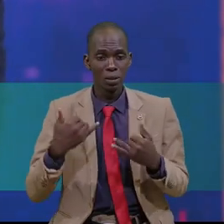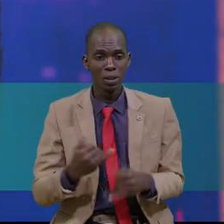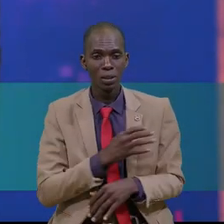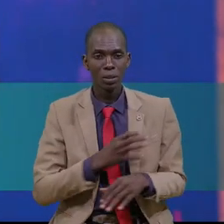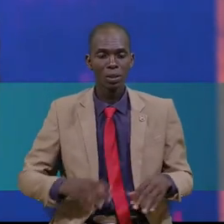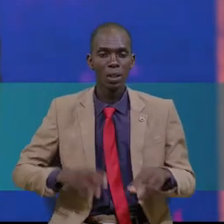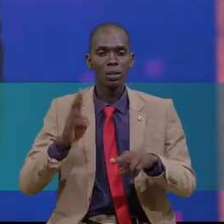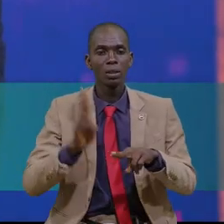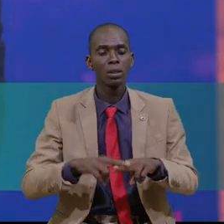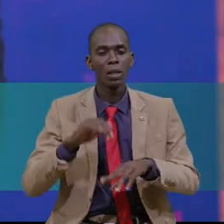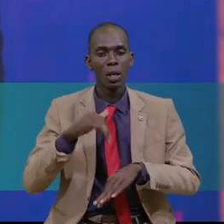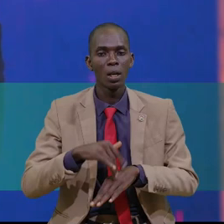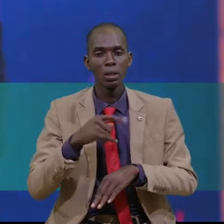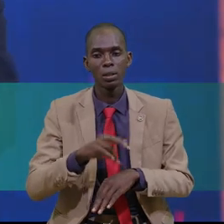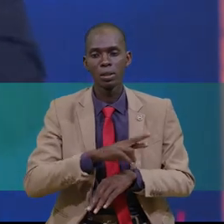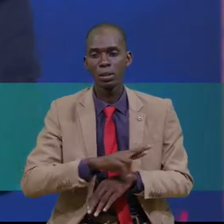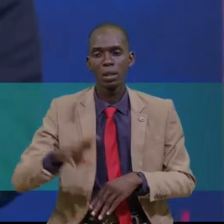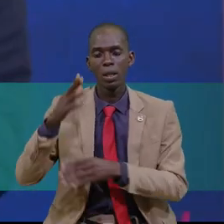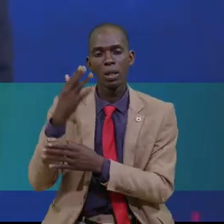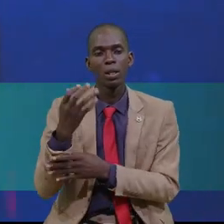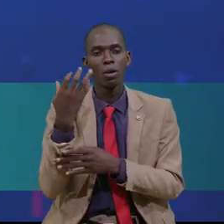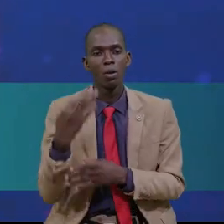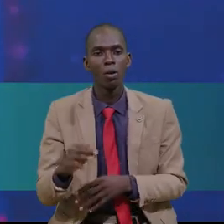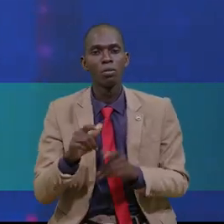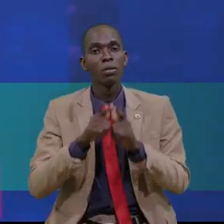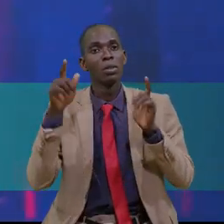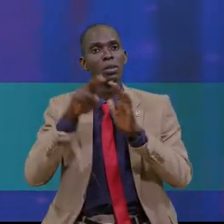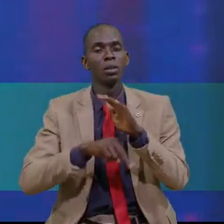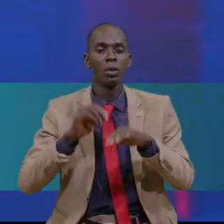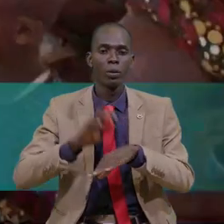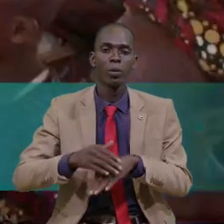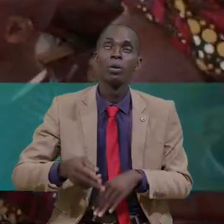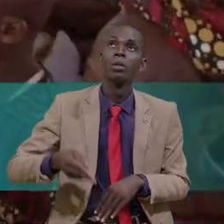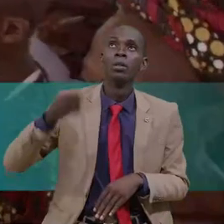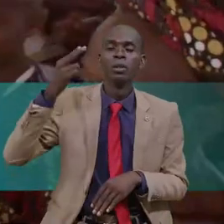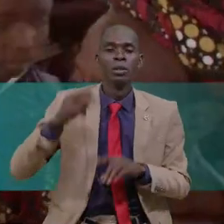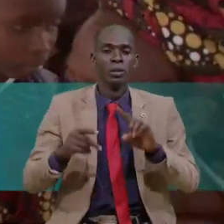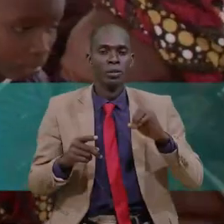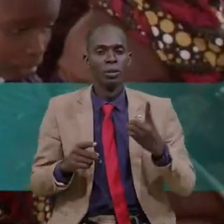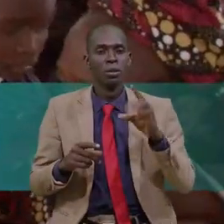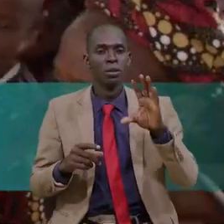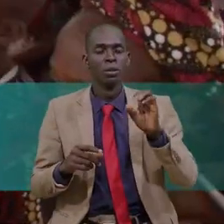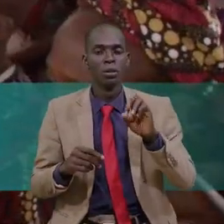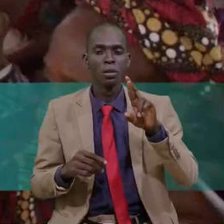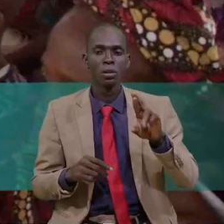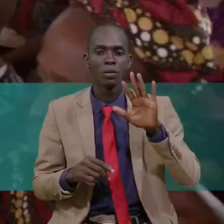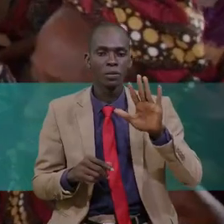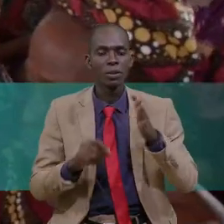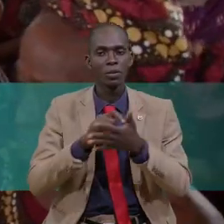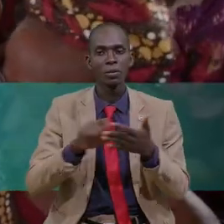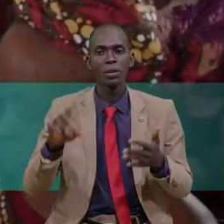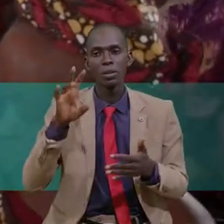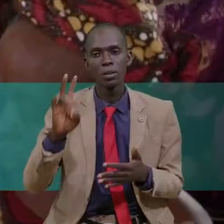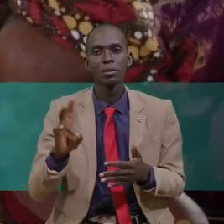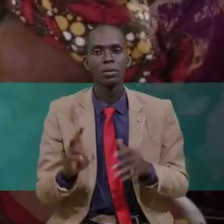of majesty on high. Look at 1 Corinthians chapter 5. I'm reading from verse 7. In